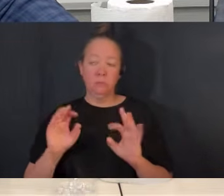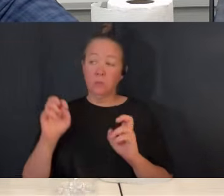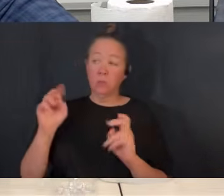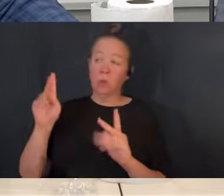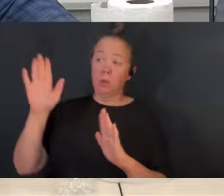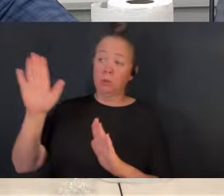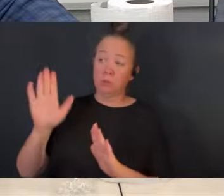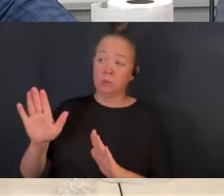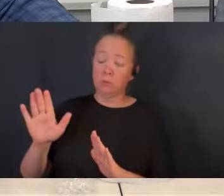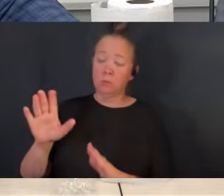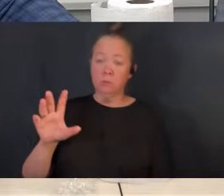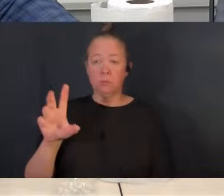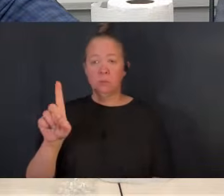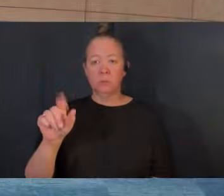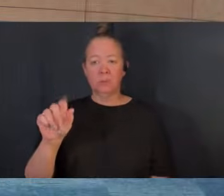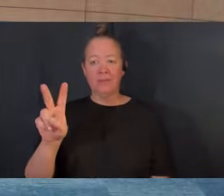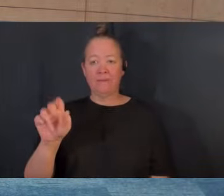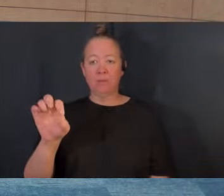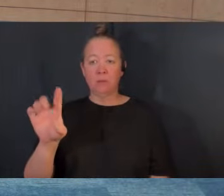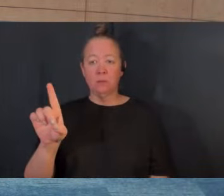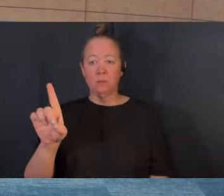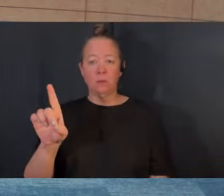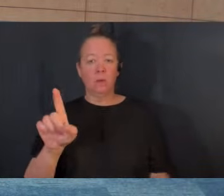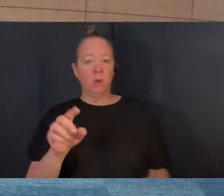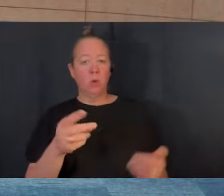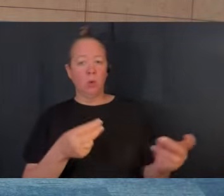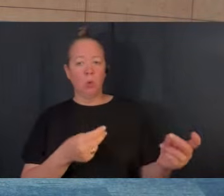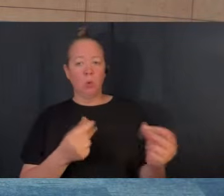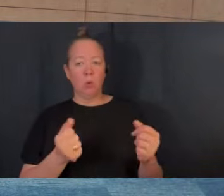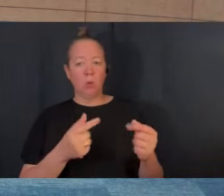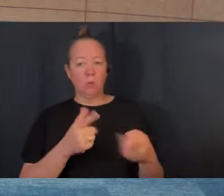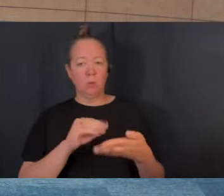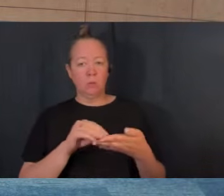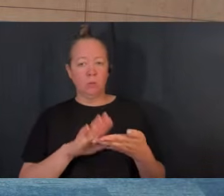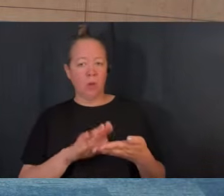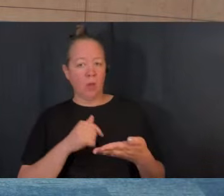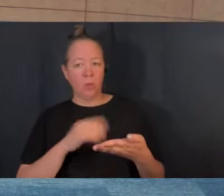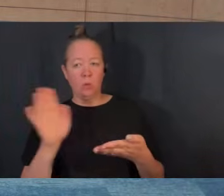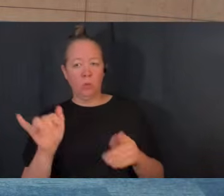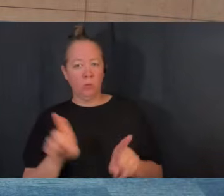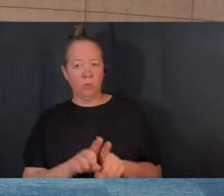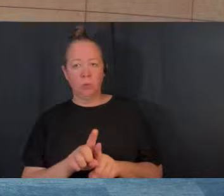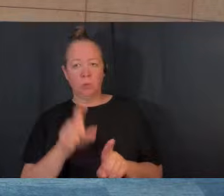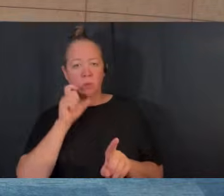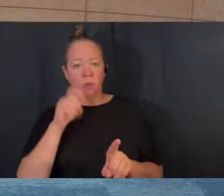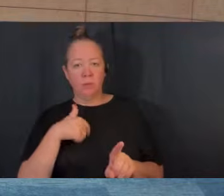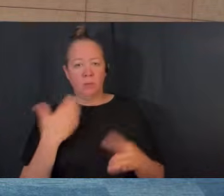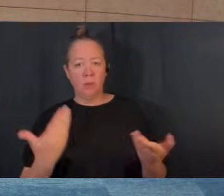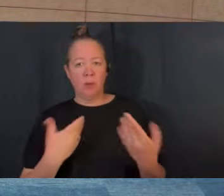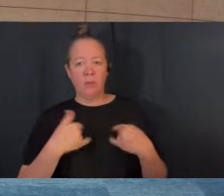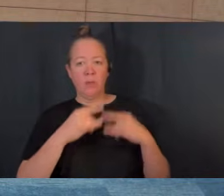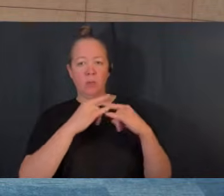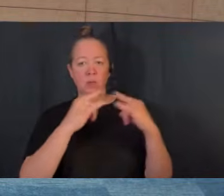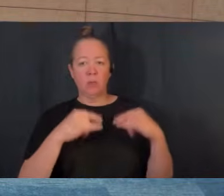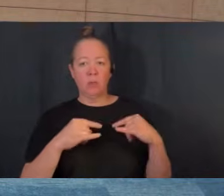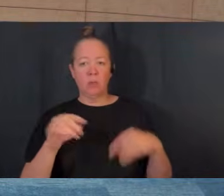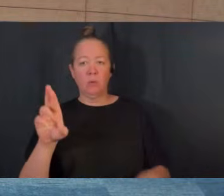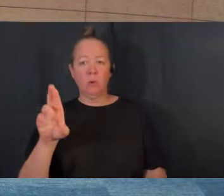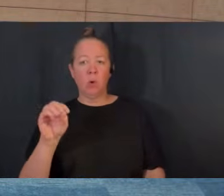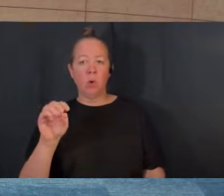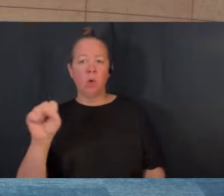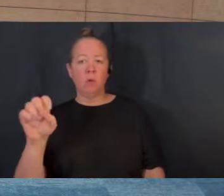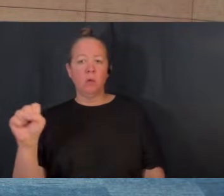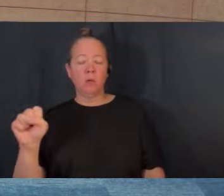David. Just a quick note, I will also not be here July 9th. I will be at Camp Ross with Cub Scout Pack